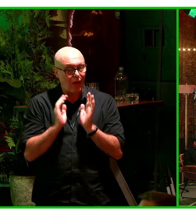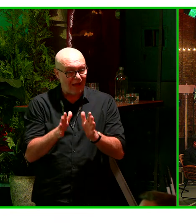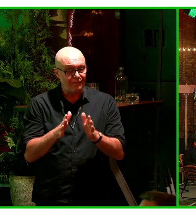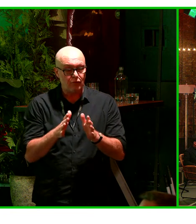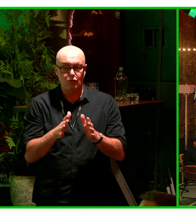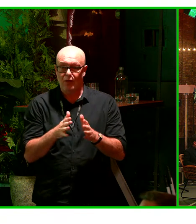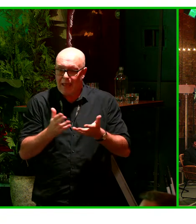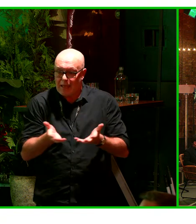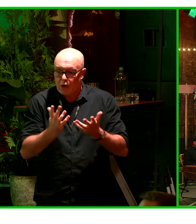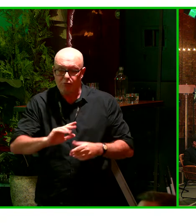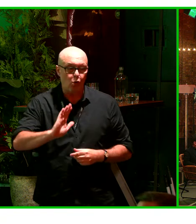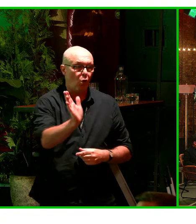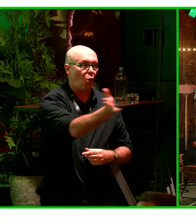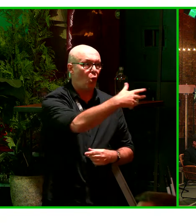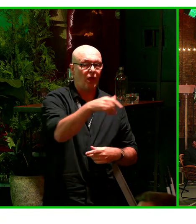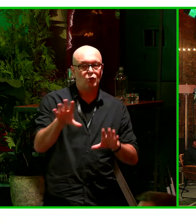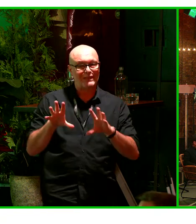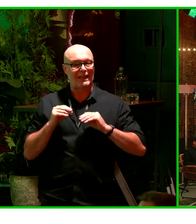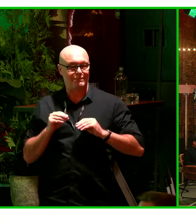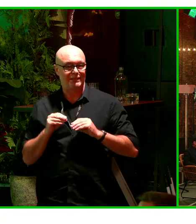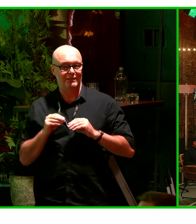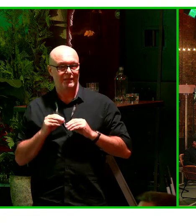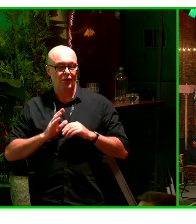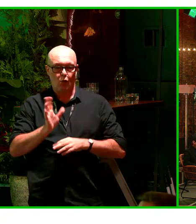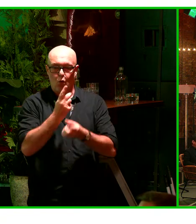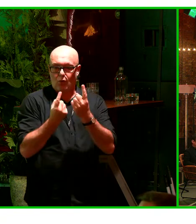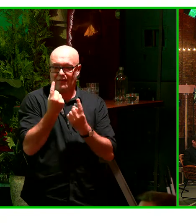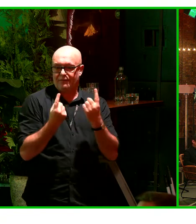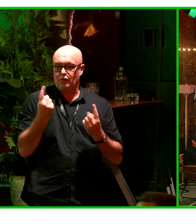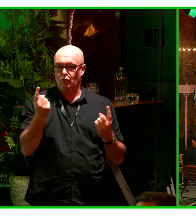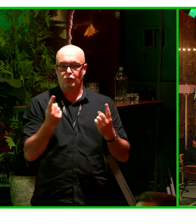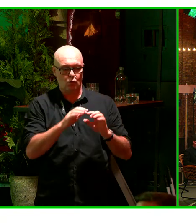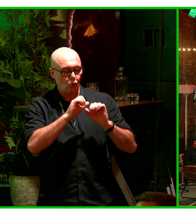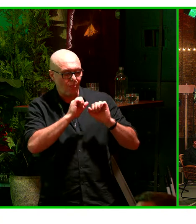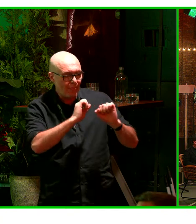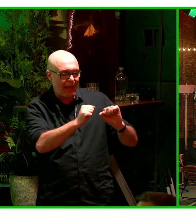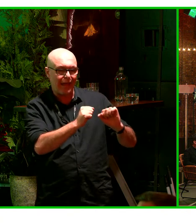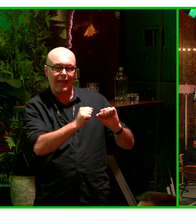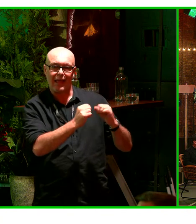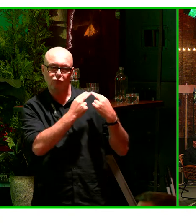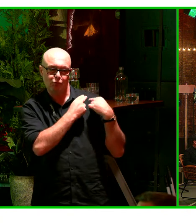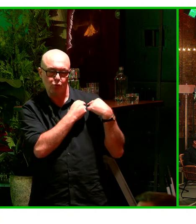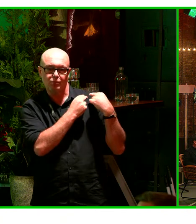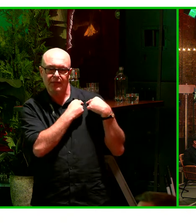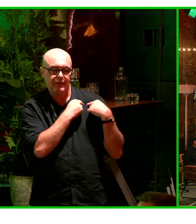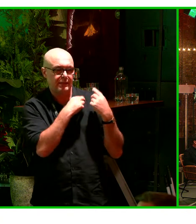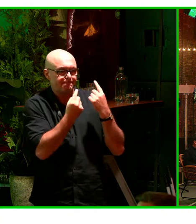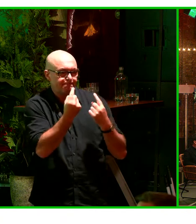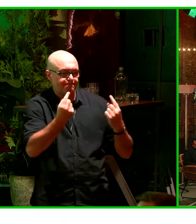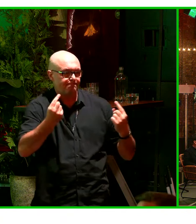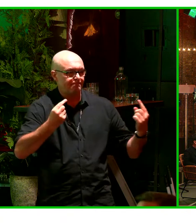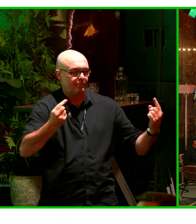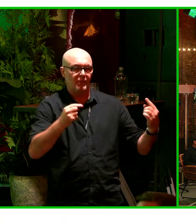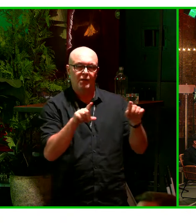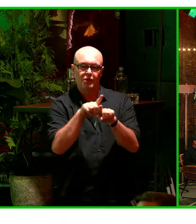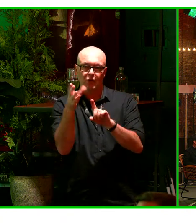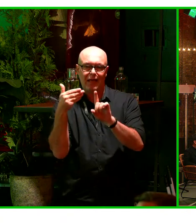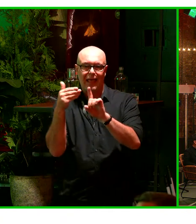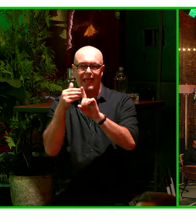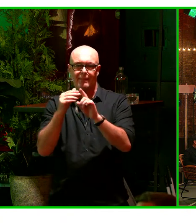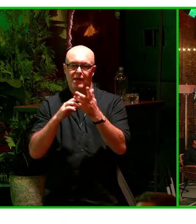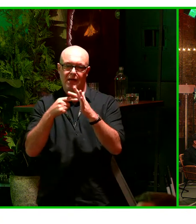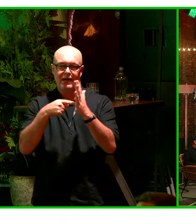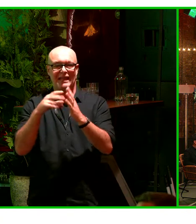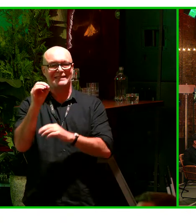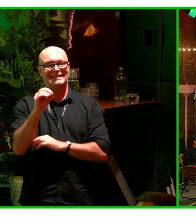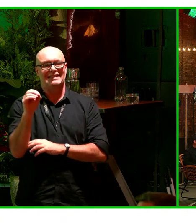from everybody, to each person to do their own little bit to try and take us towards net zero and decarbonize the world we